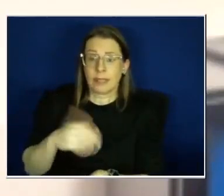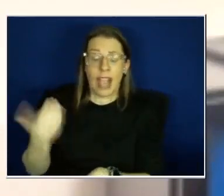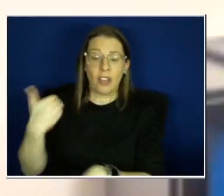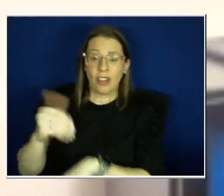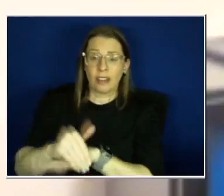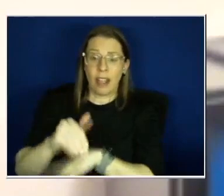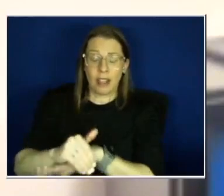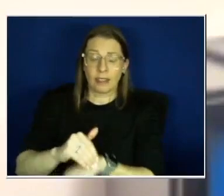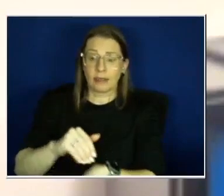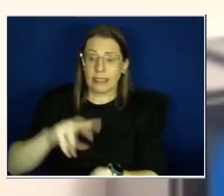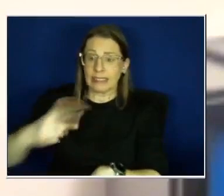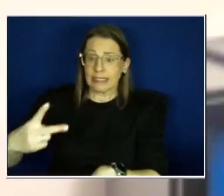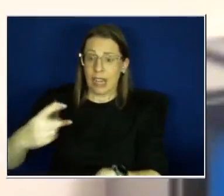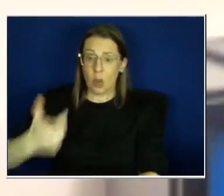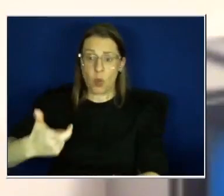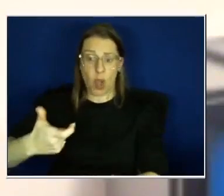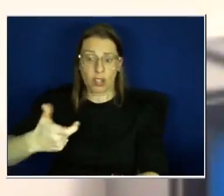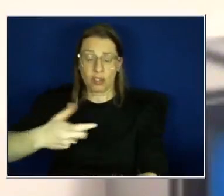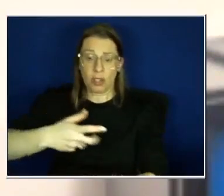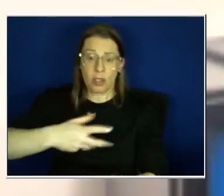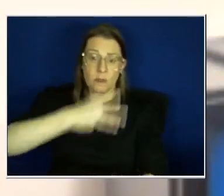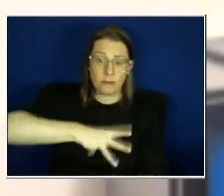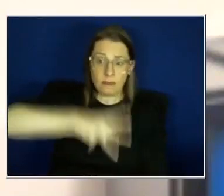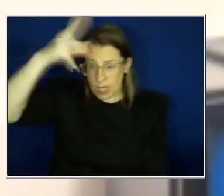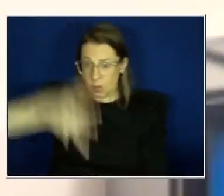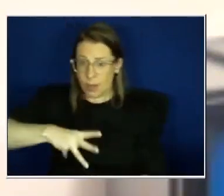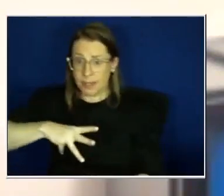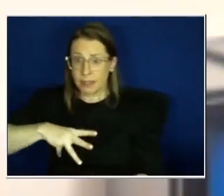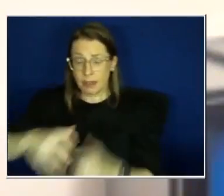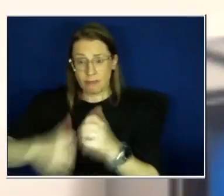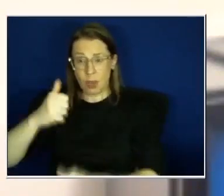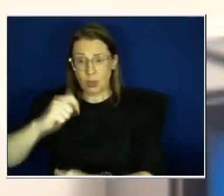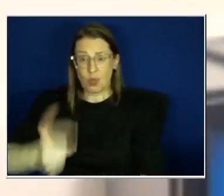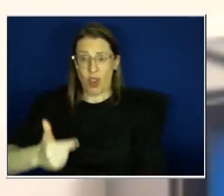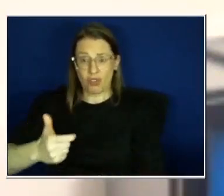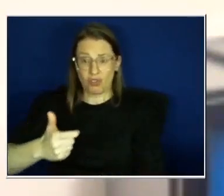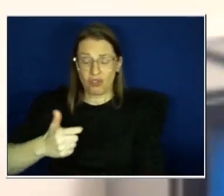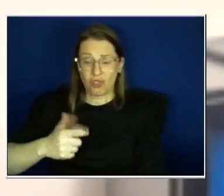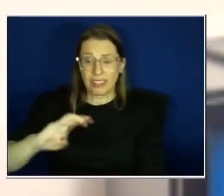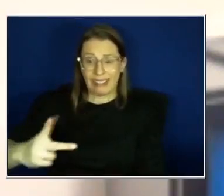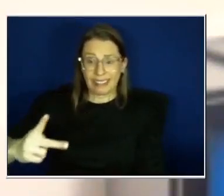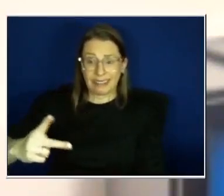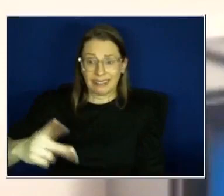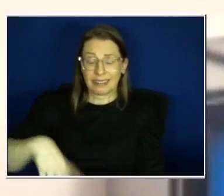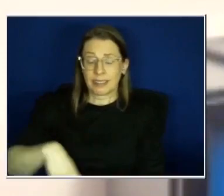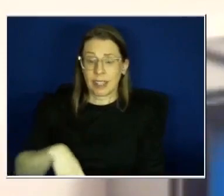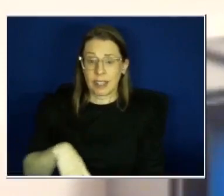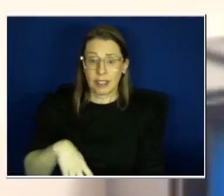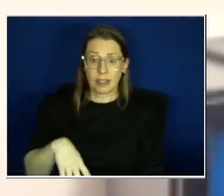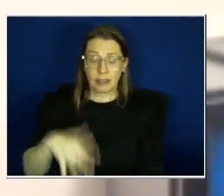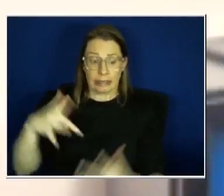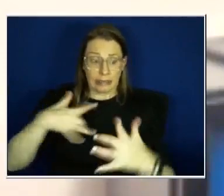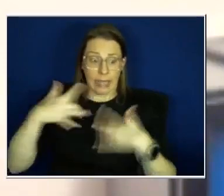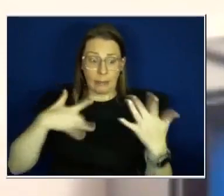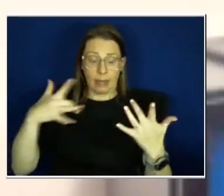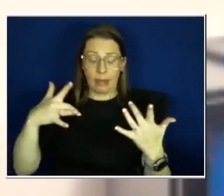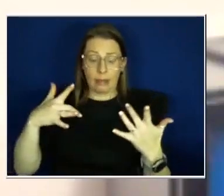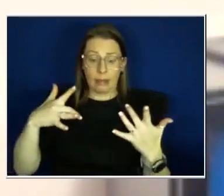game of the year between men or women. And if you haven't been out to the Current Stadium, the excitement level there